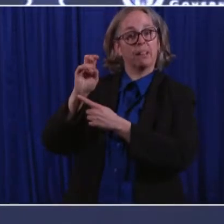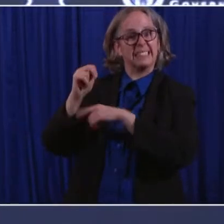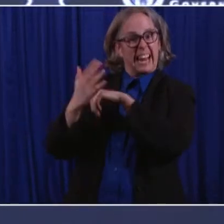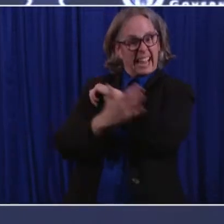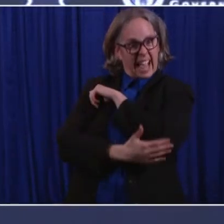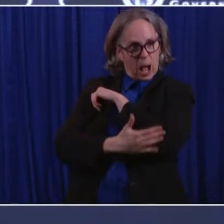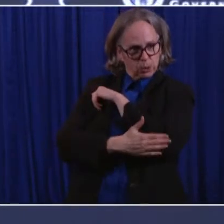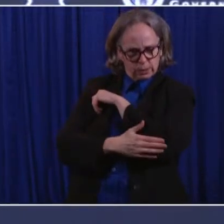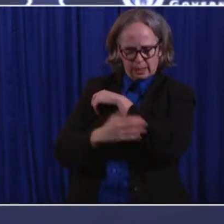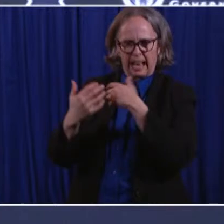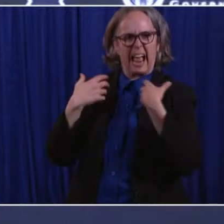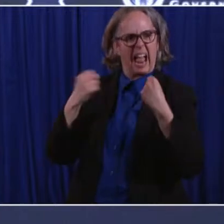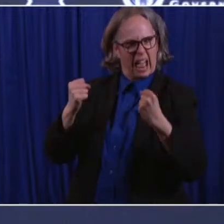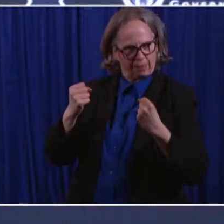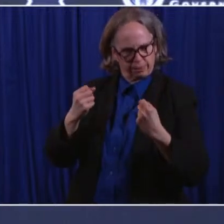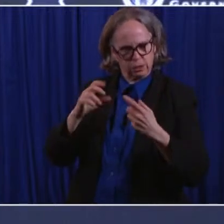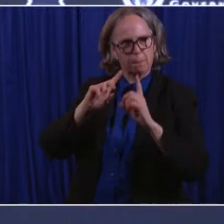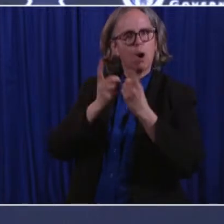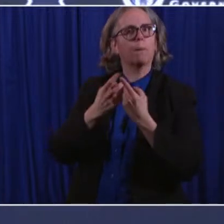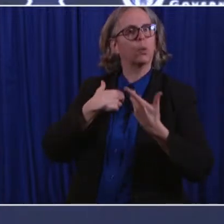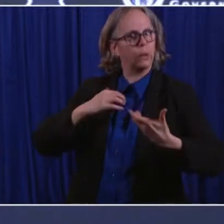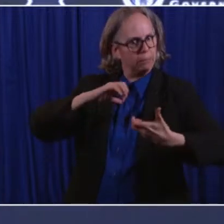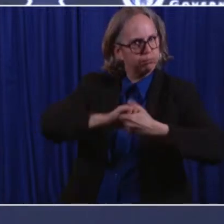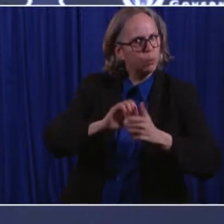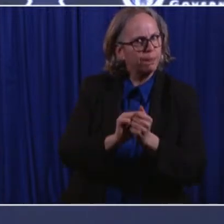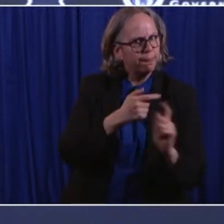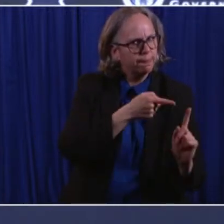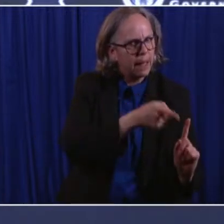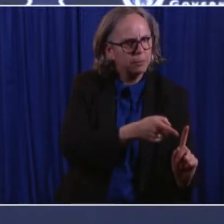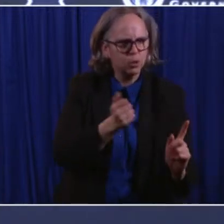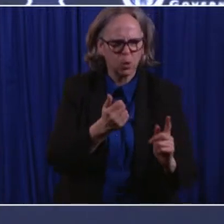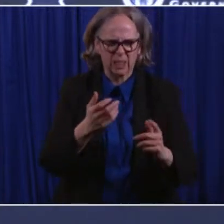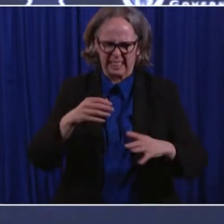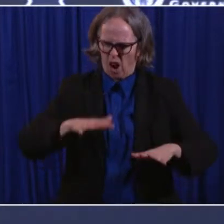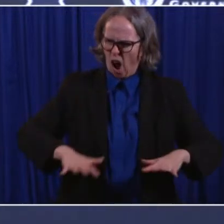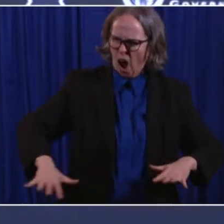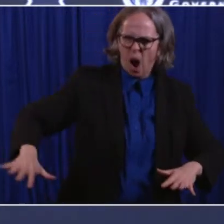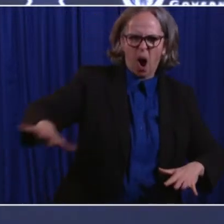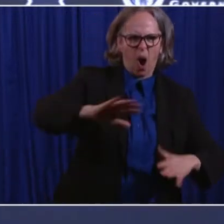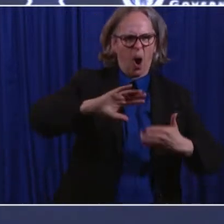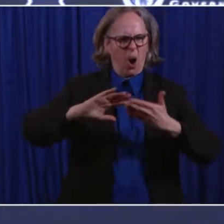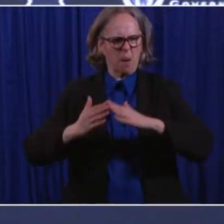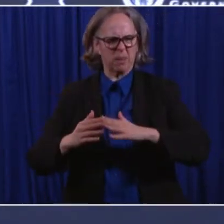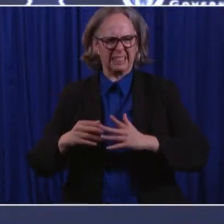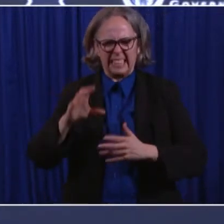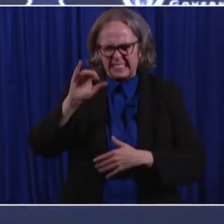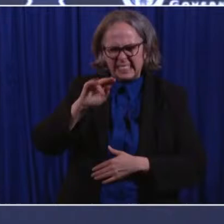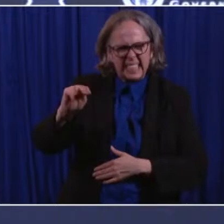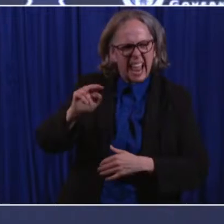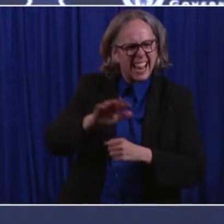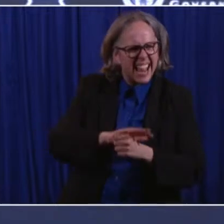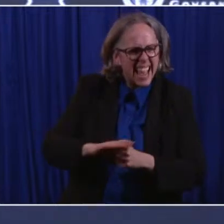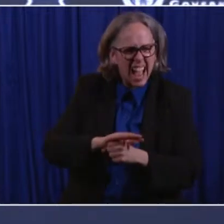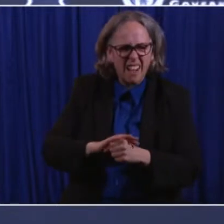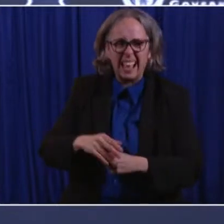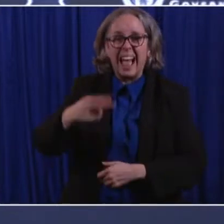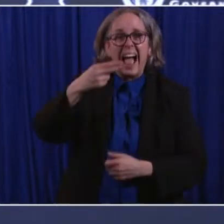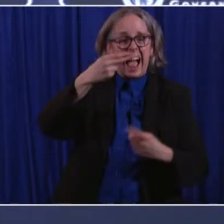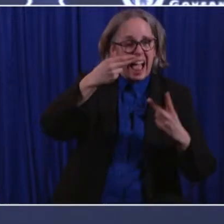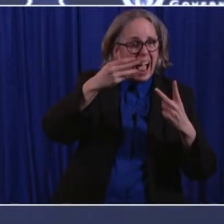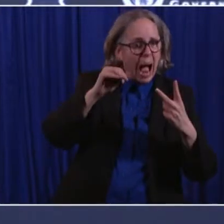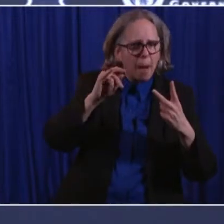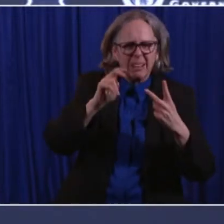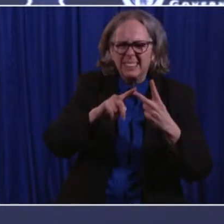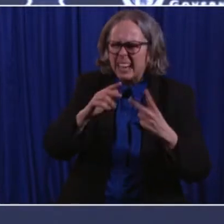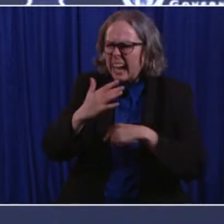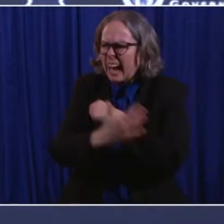This community, the Cincinnati, Hamilton County community, has really, really come together and is doing just an absolutely phenomenal